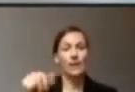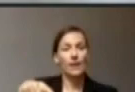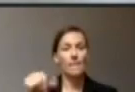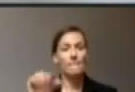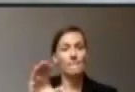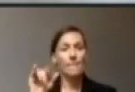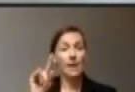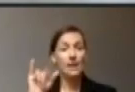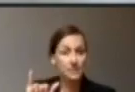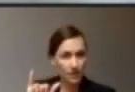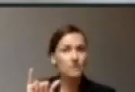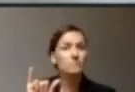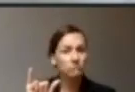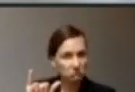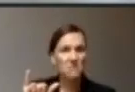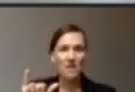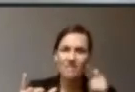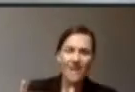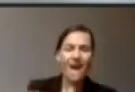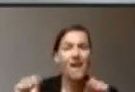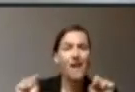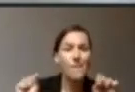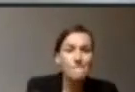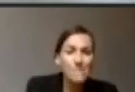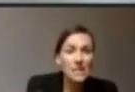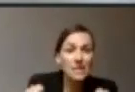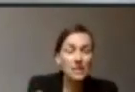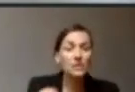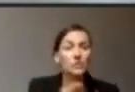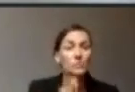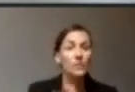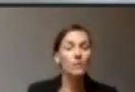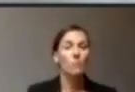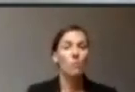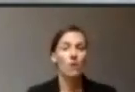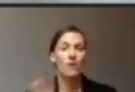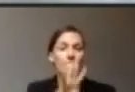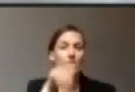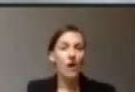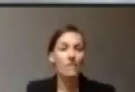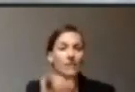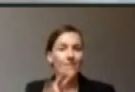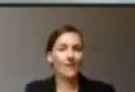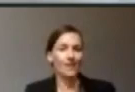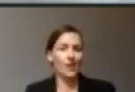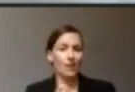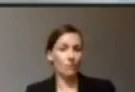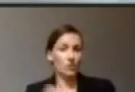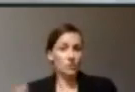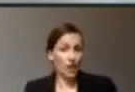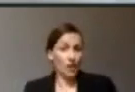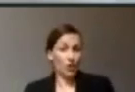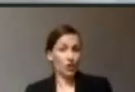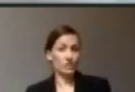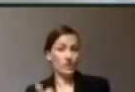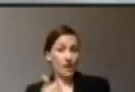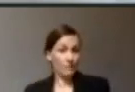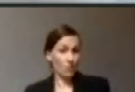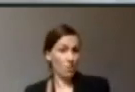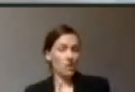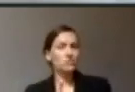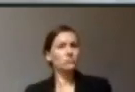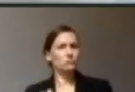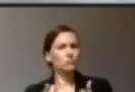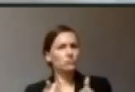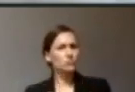building capacity, we're building ability to, again, be more involved in this type of work. So I encourage you, everyone, to at least explore the